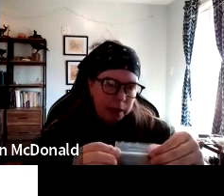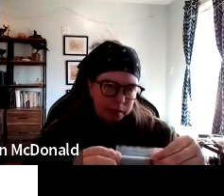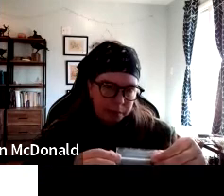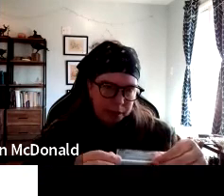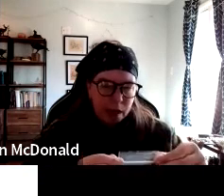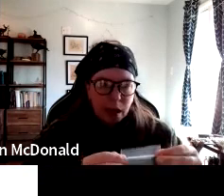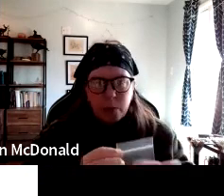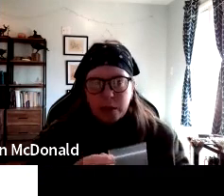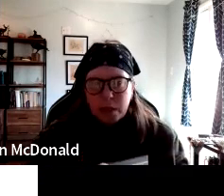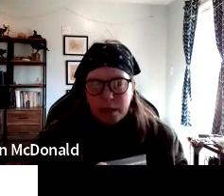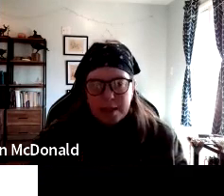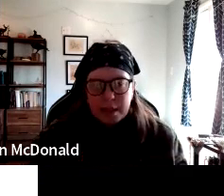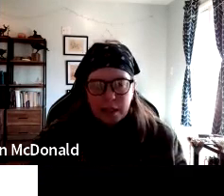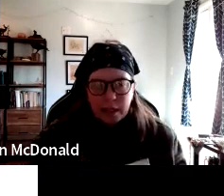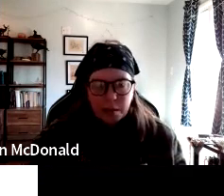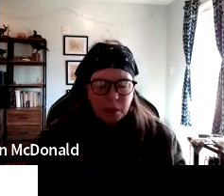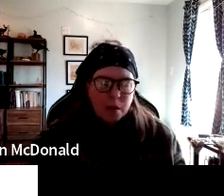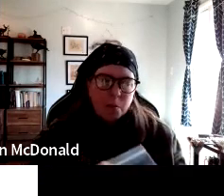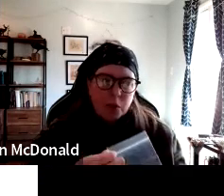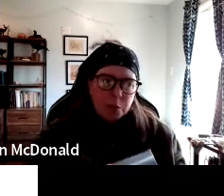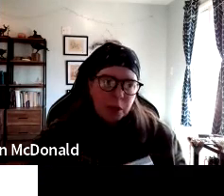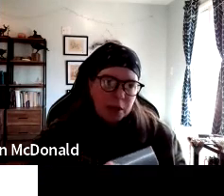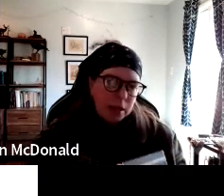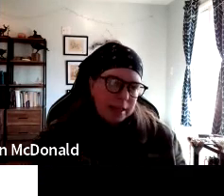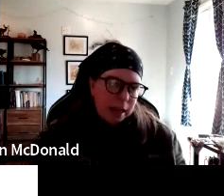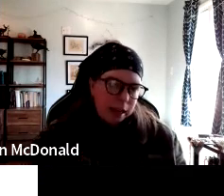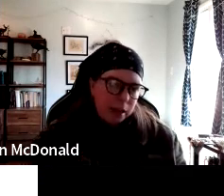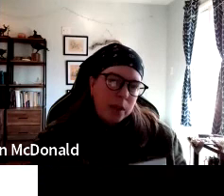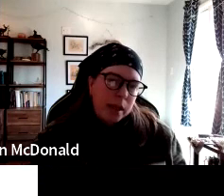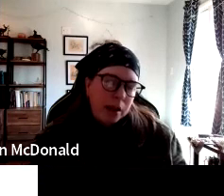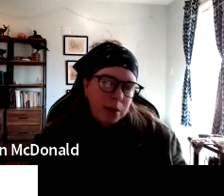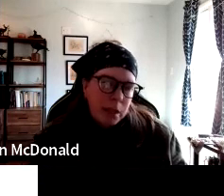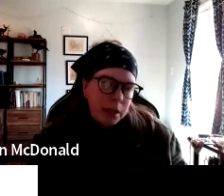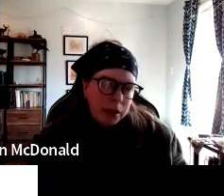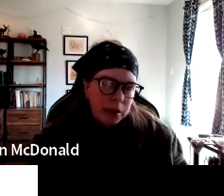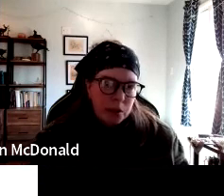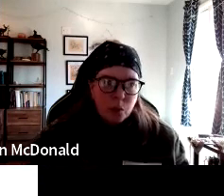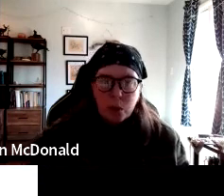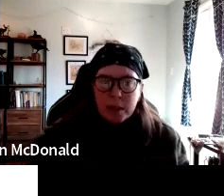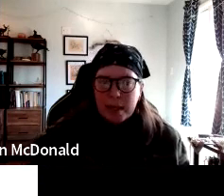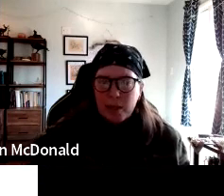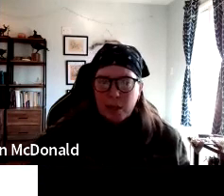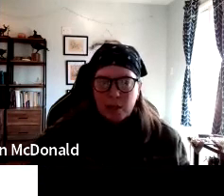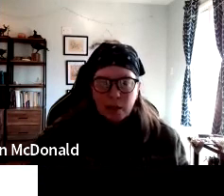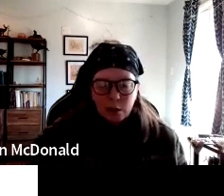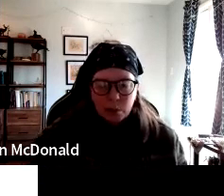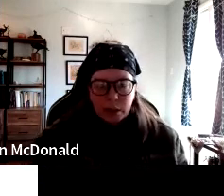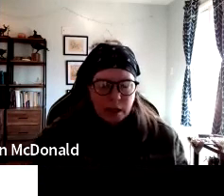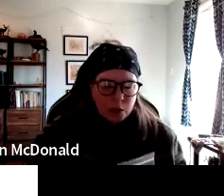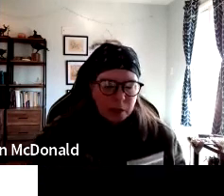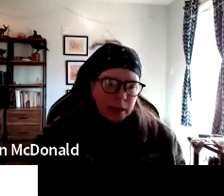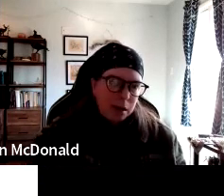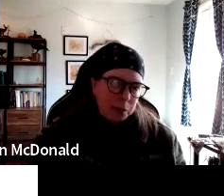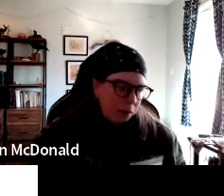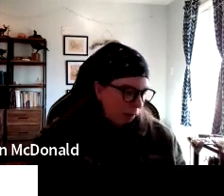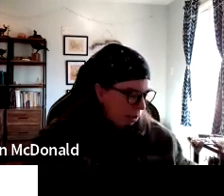very well. And when you're done sealing it up, just put it to the side with the other materials we'll need in just a little bit